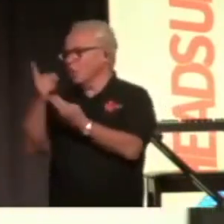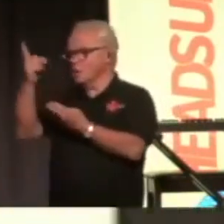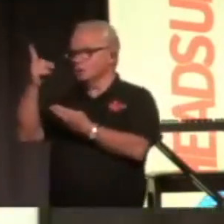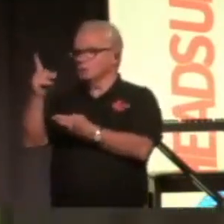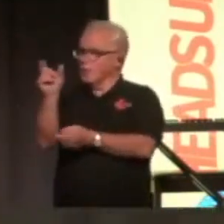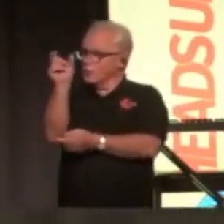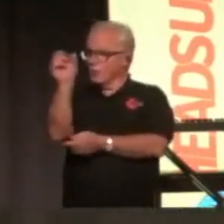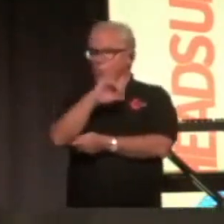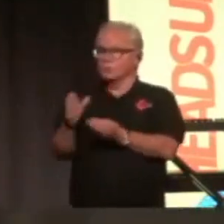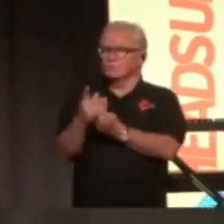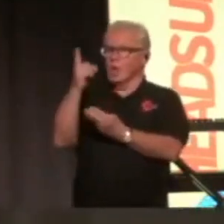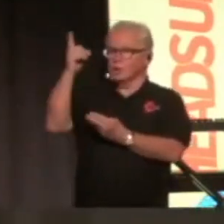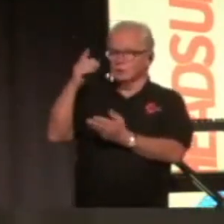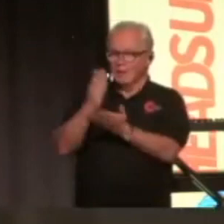of God.